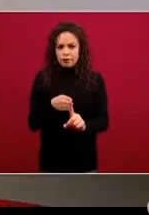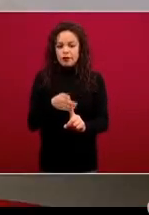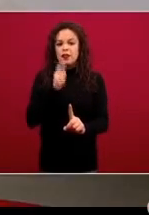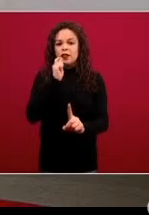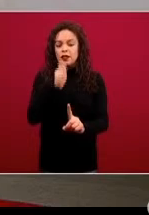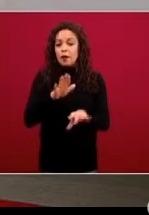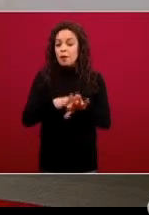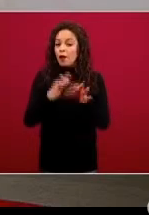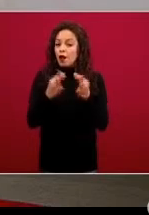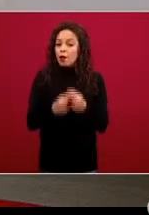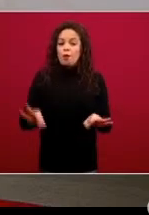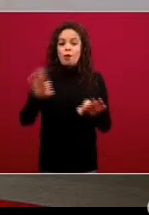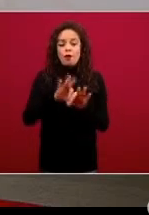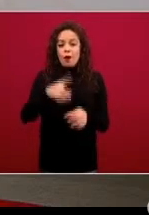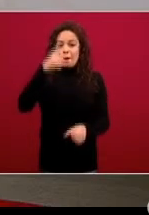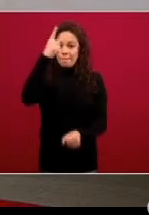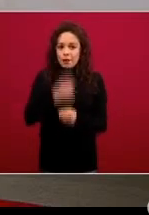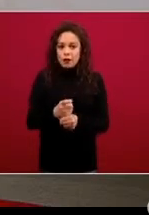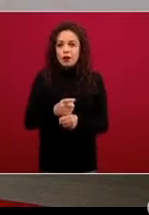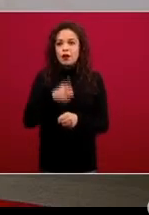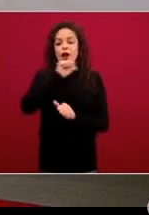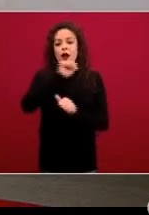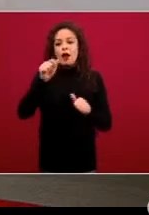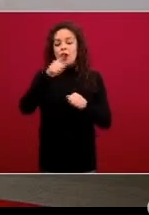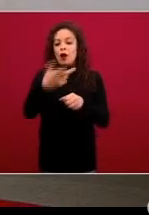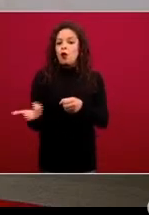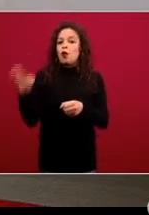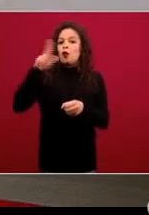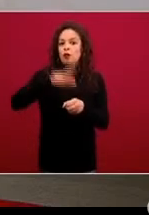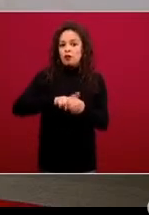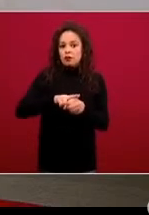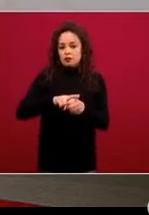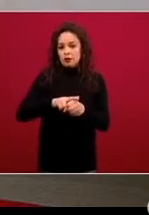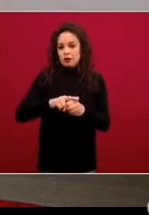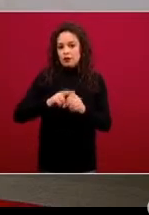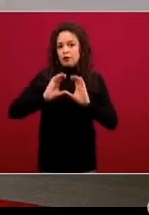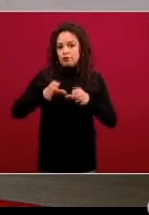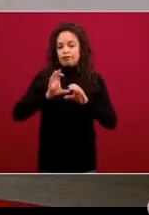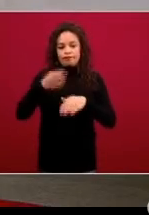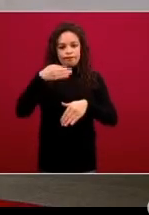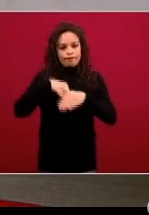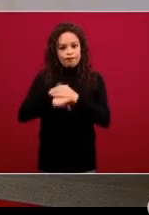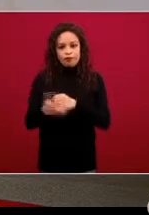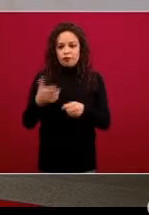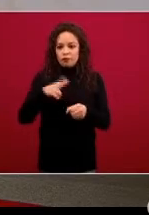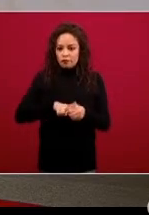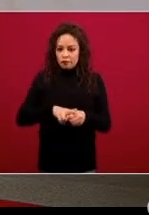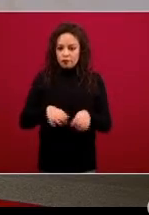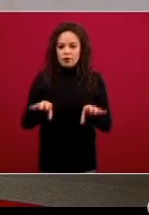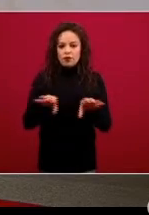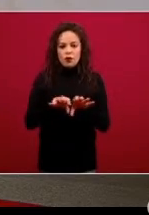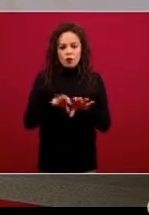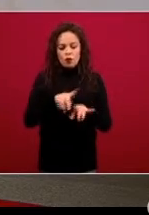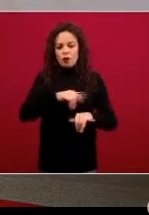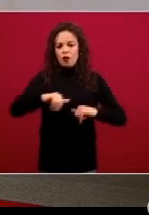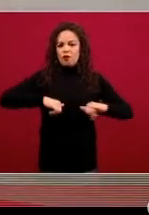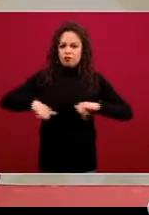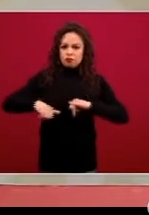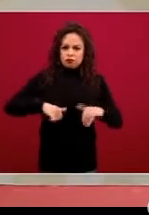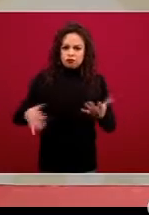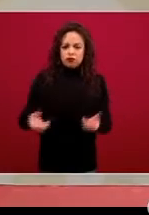The characteristics, the clinical characteristics, the geographic distribution, the risk groups, all of